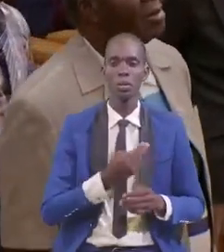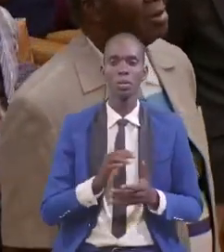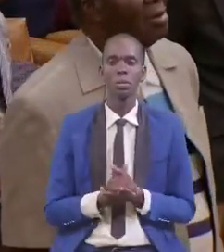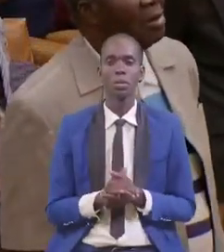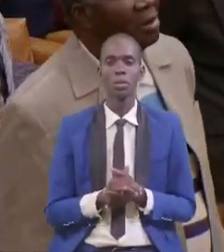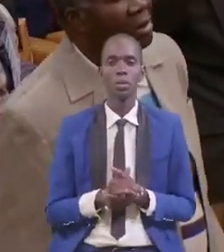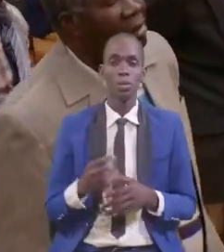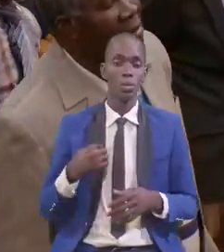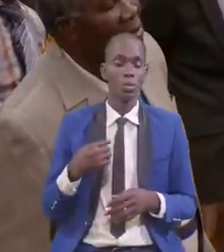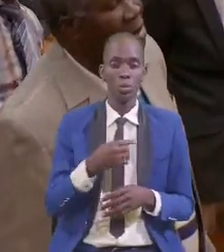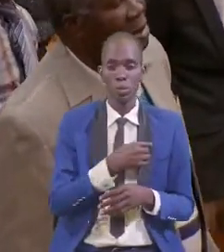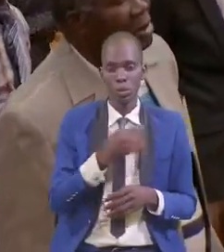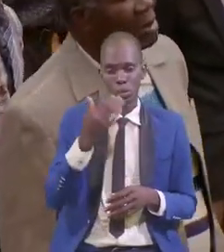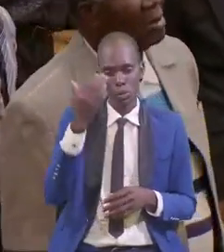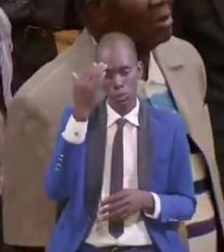We know